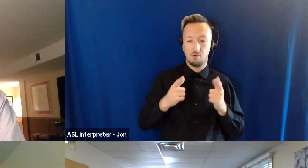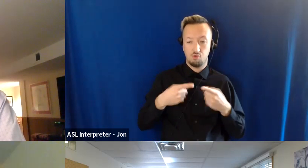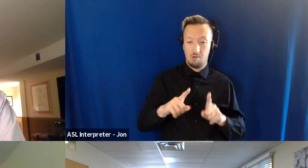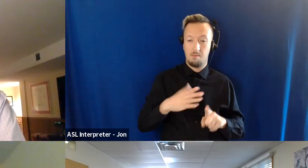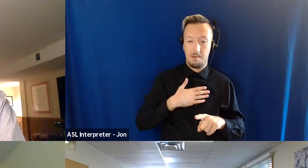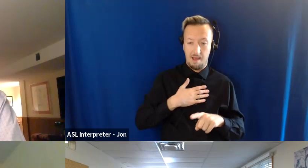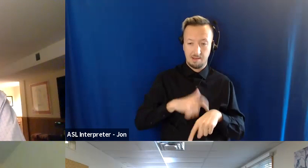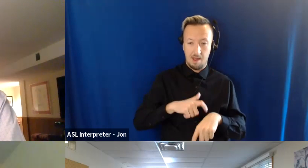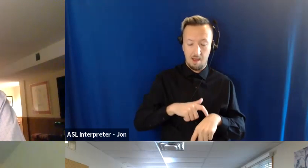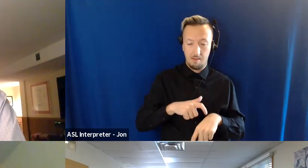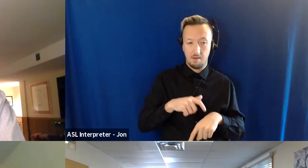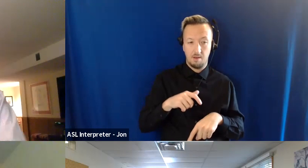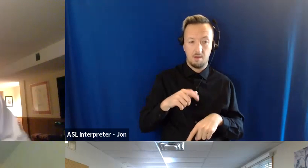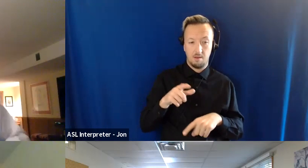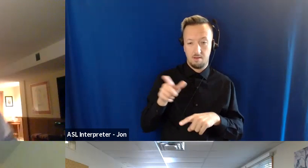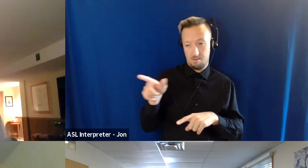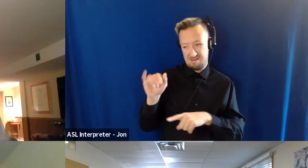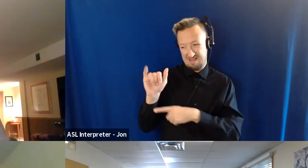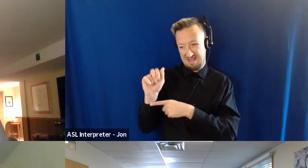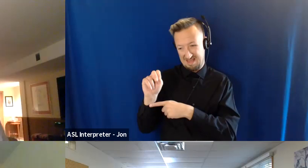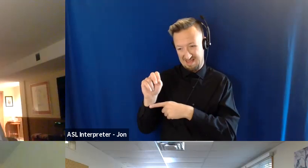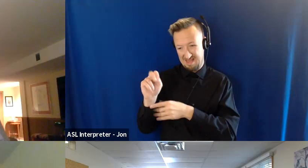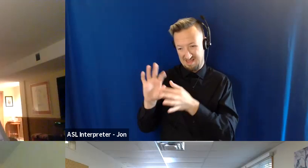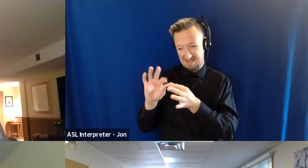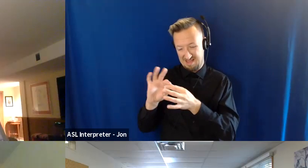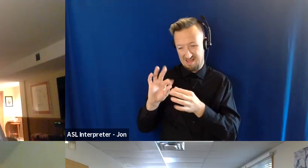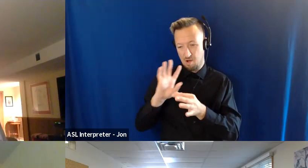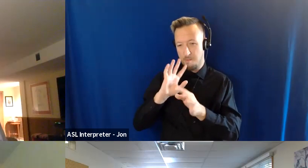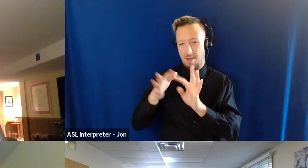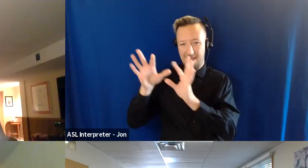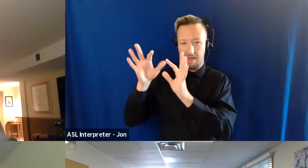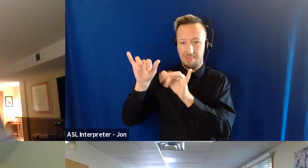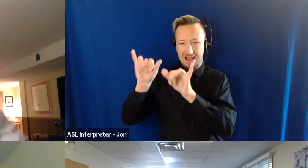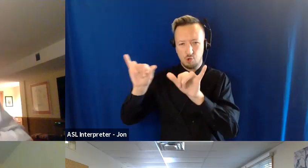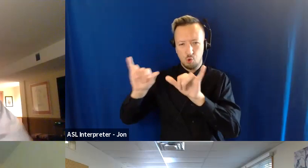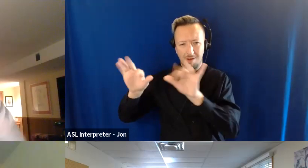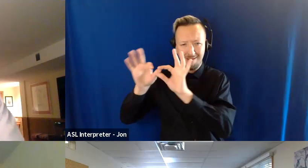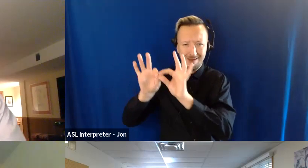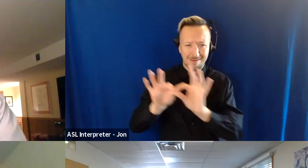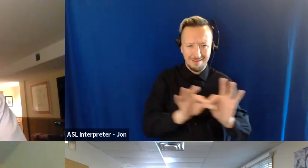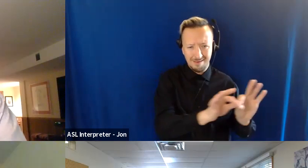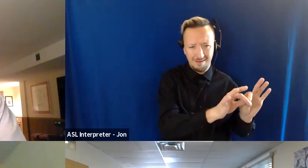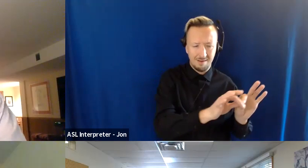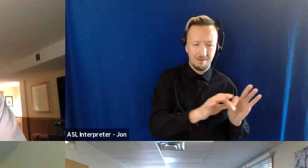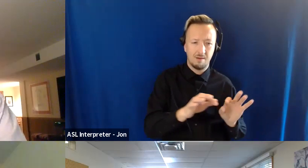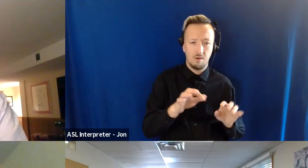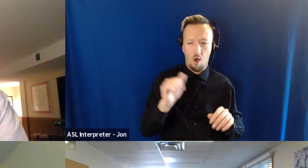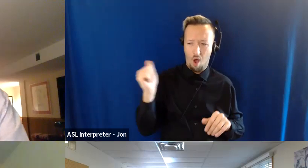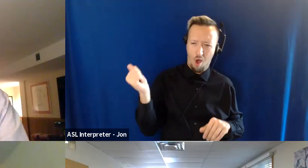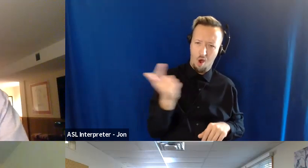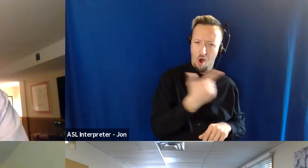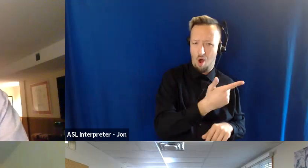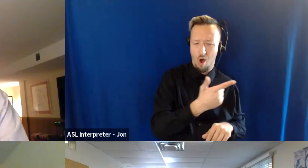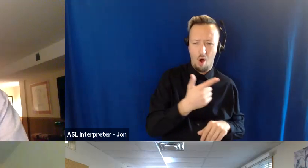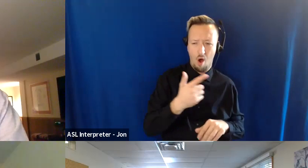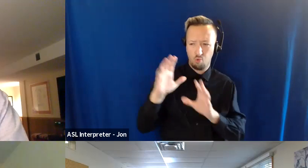generation, tagging off of what Ian had said about continuity and it kind of transitioning through all of the